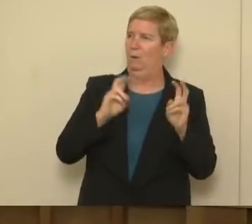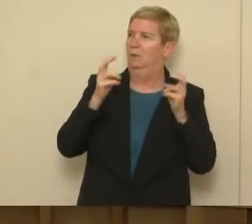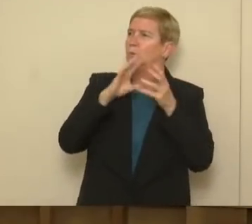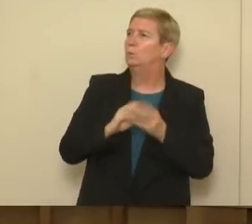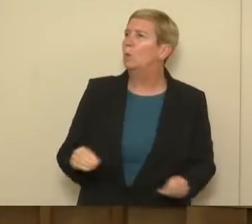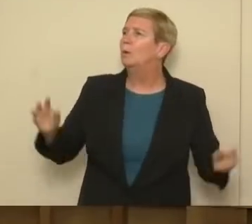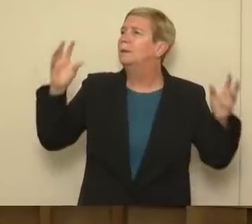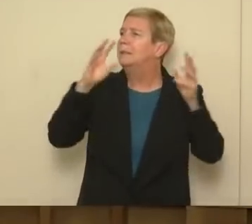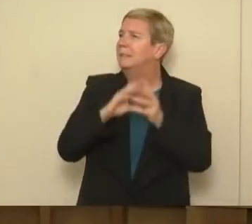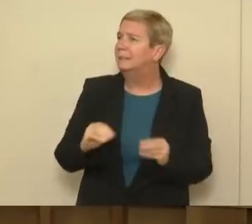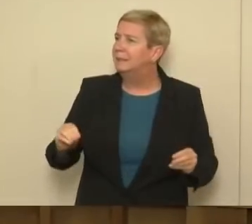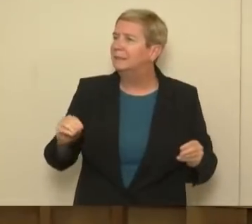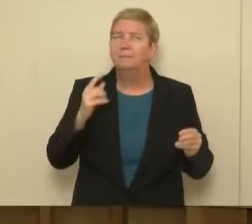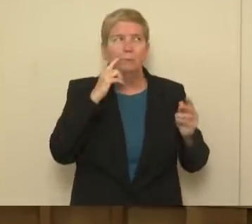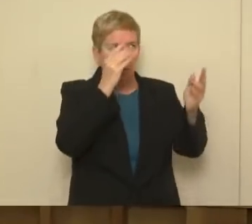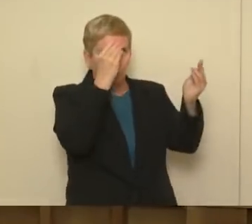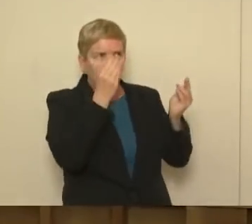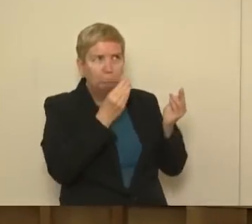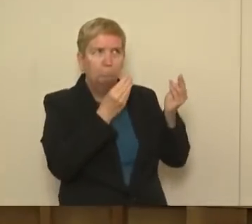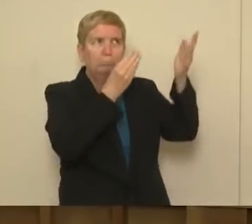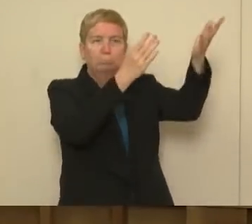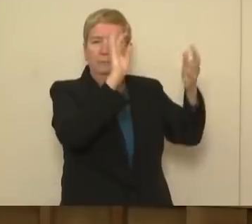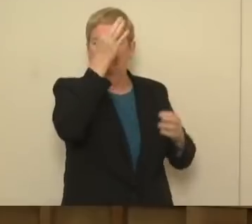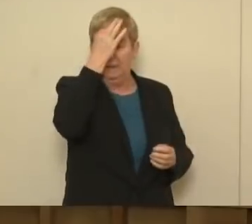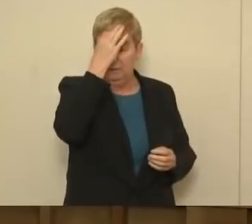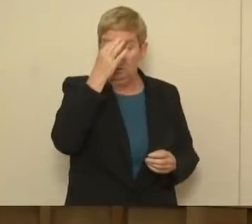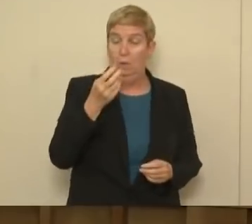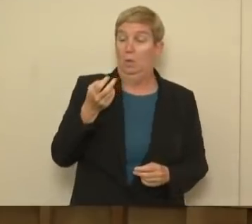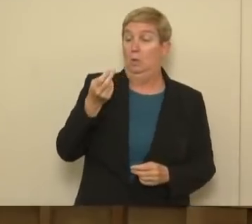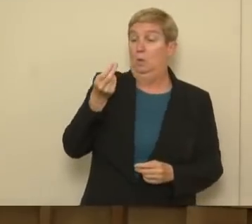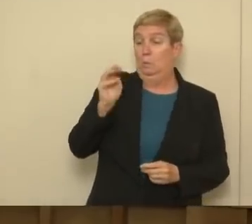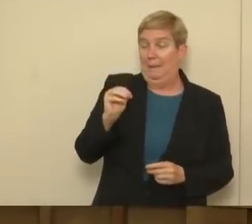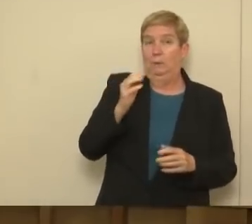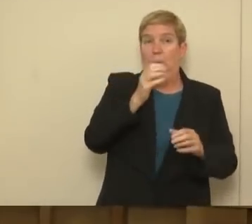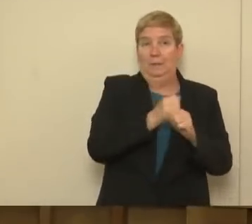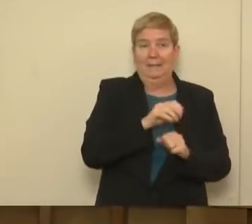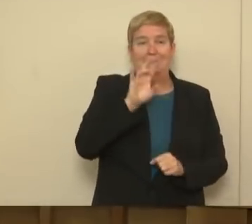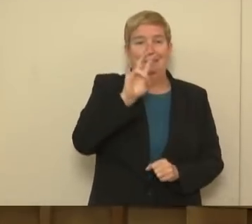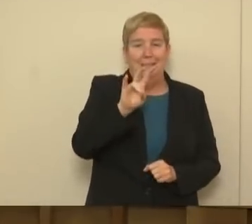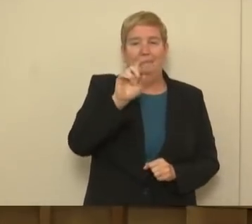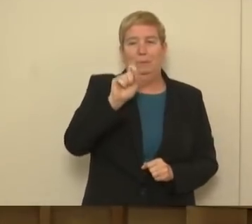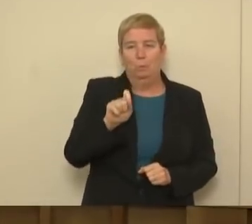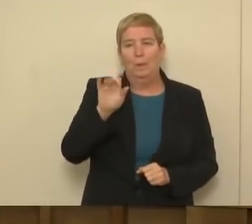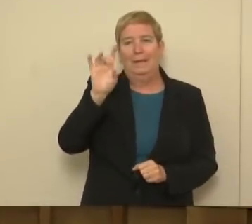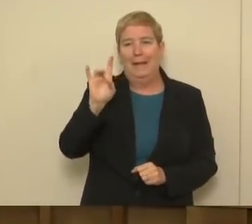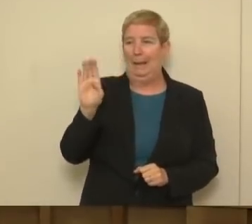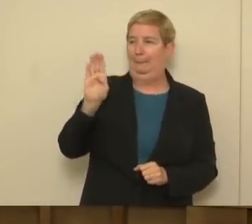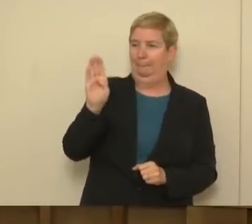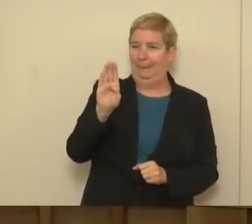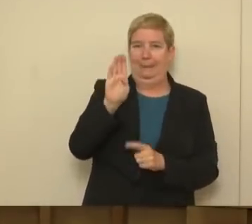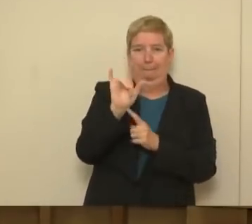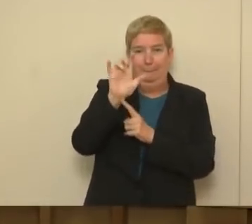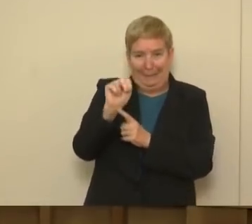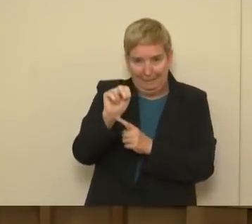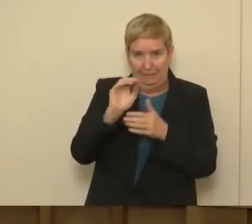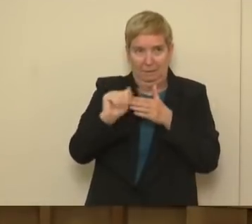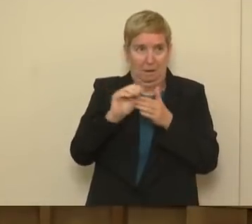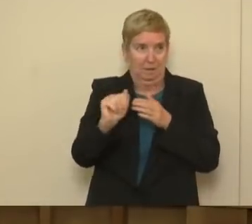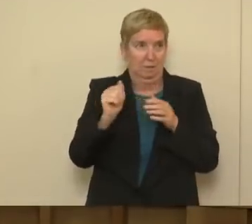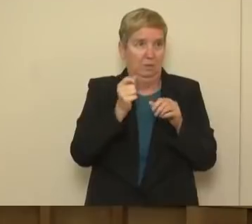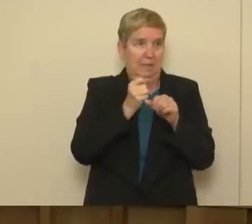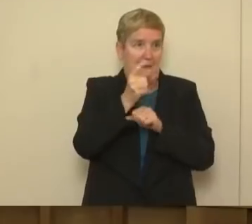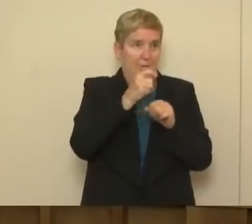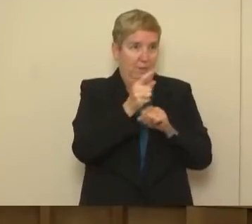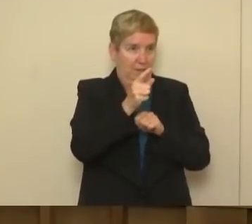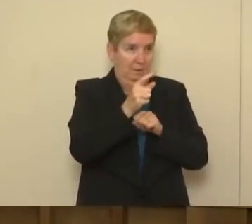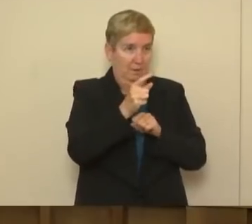Mexico receives about $7.8 billion a year, and that's with a B, billion dollars a year, based